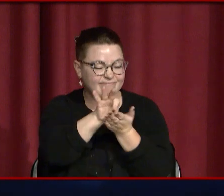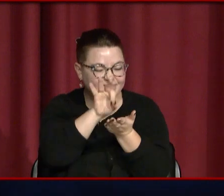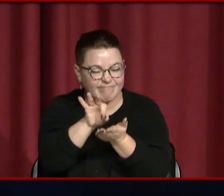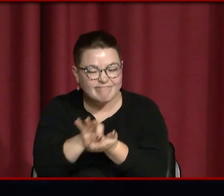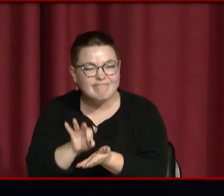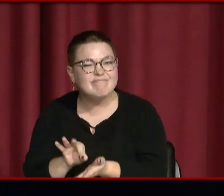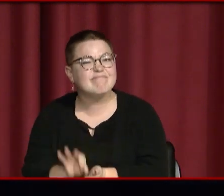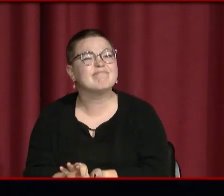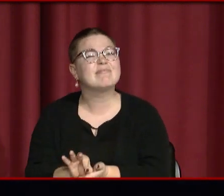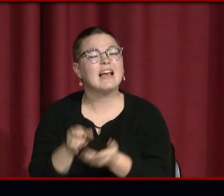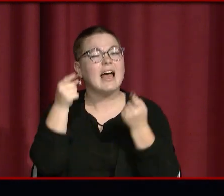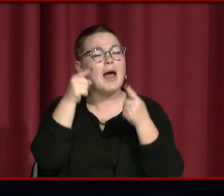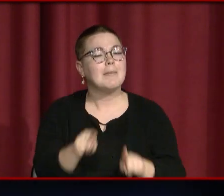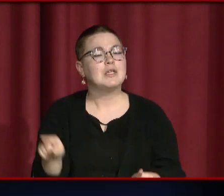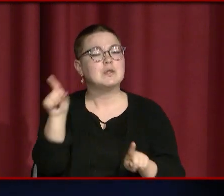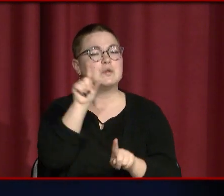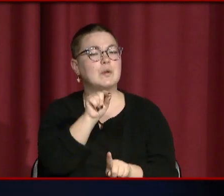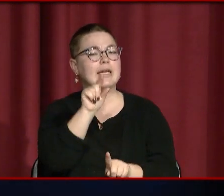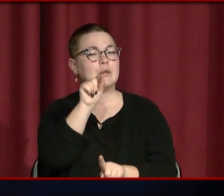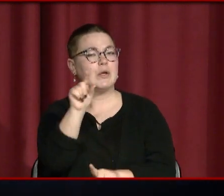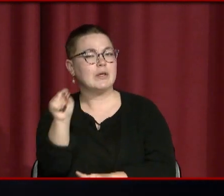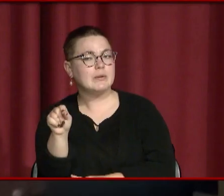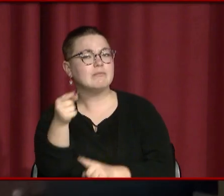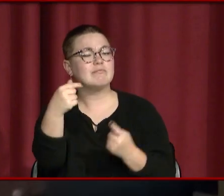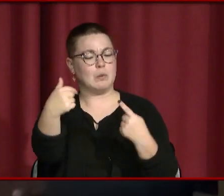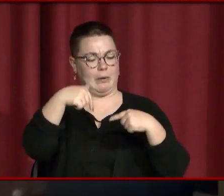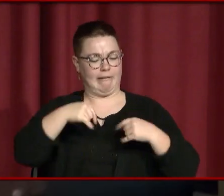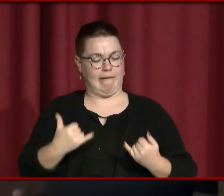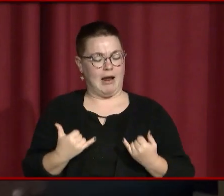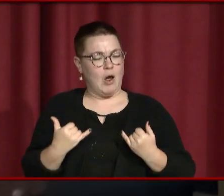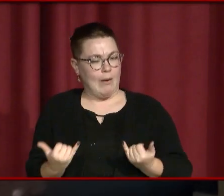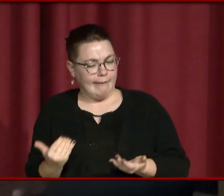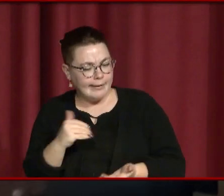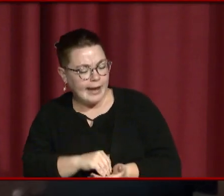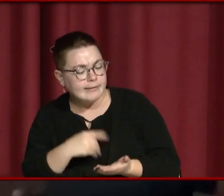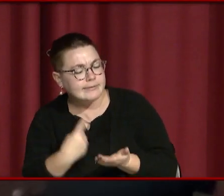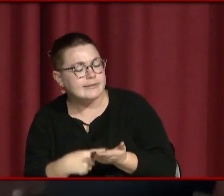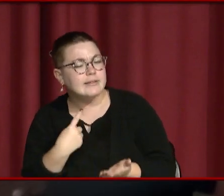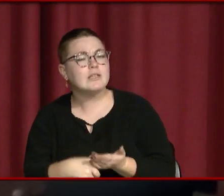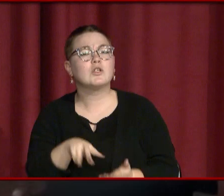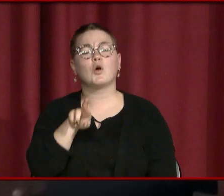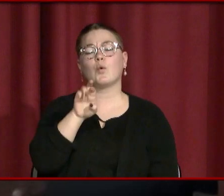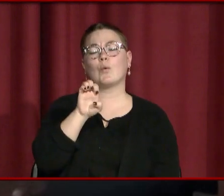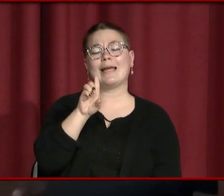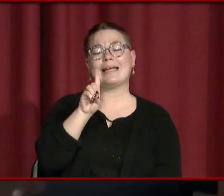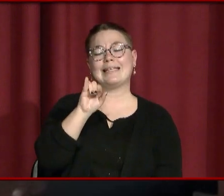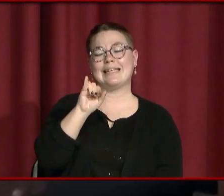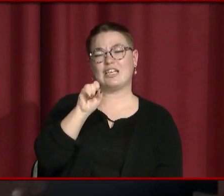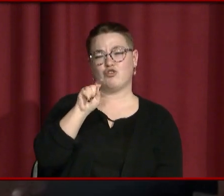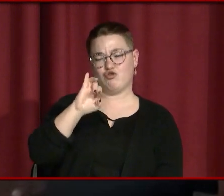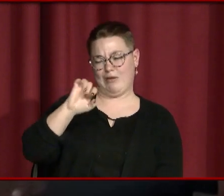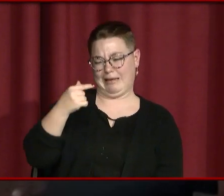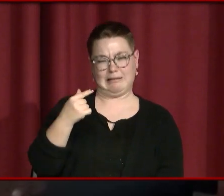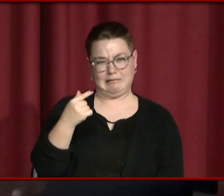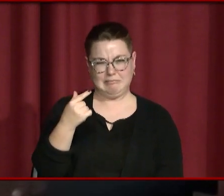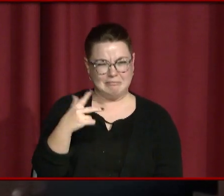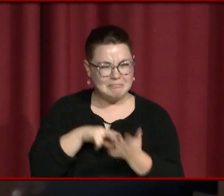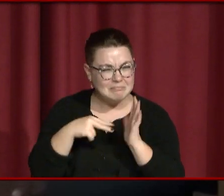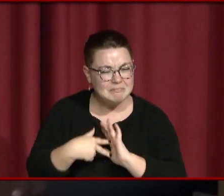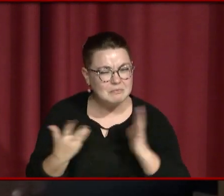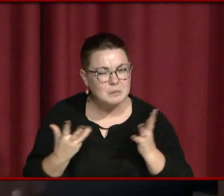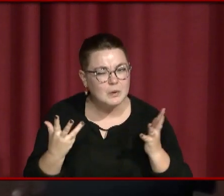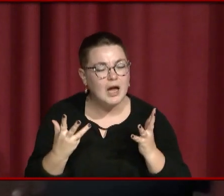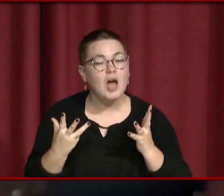redistricting about and how's it connected to the census? Right. So redistricting is when we redraw our